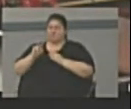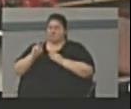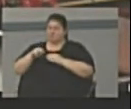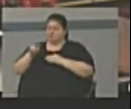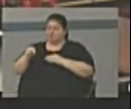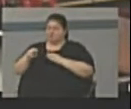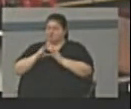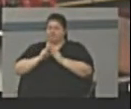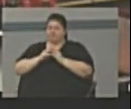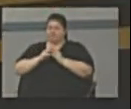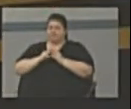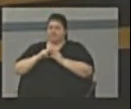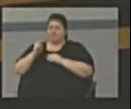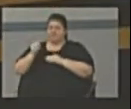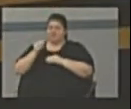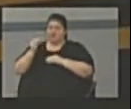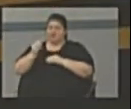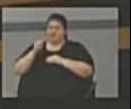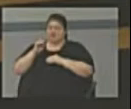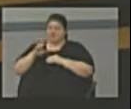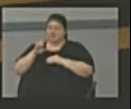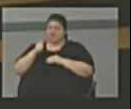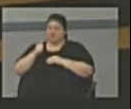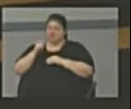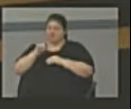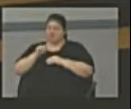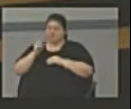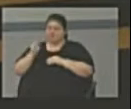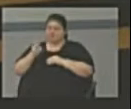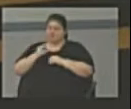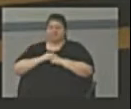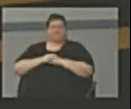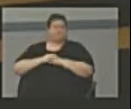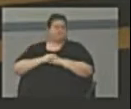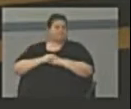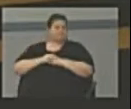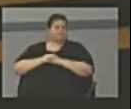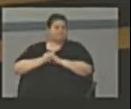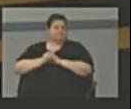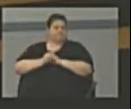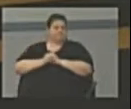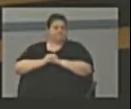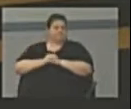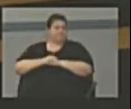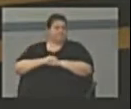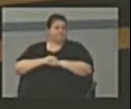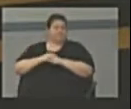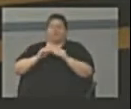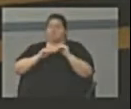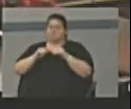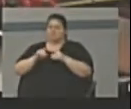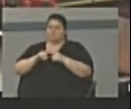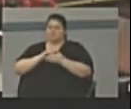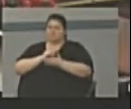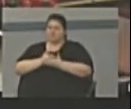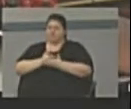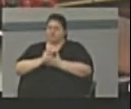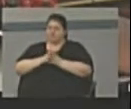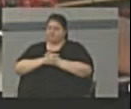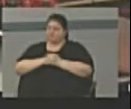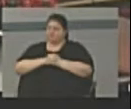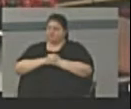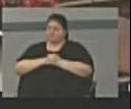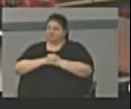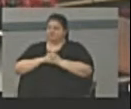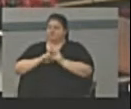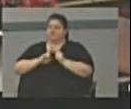December 10th, 2012. What's the pleasure of the council? Move to approve. Thank you, Ms. Second.